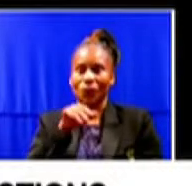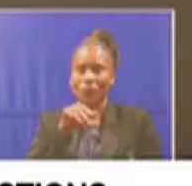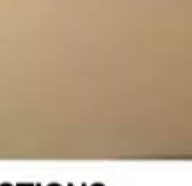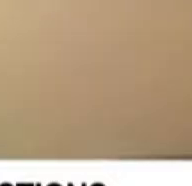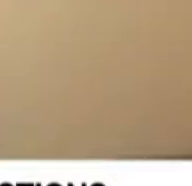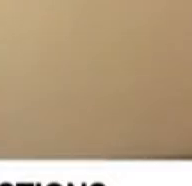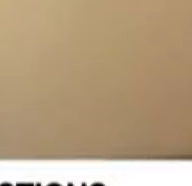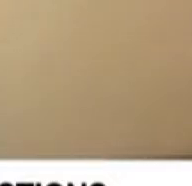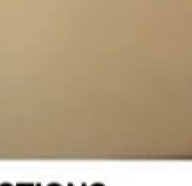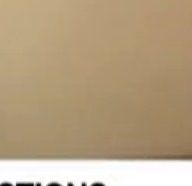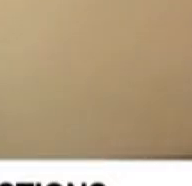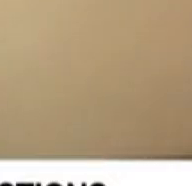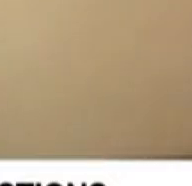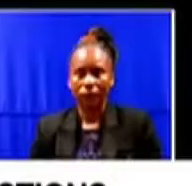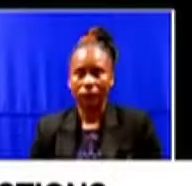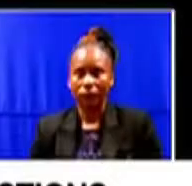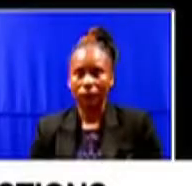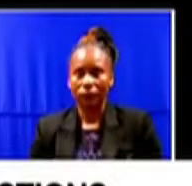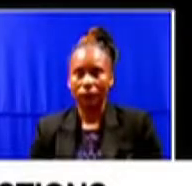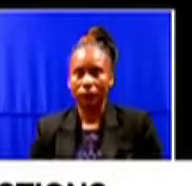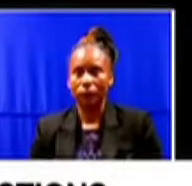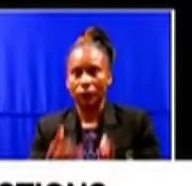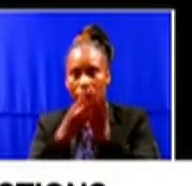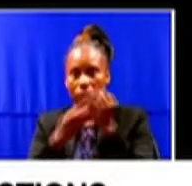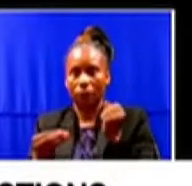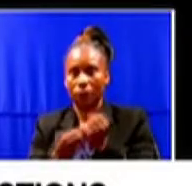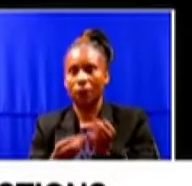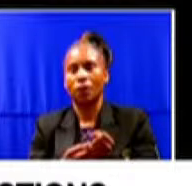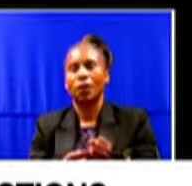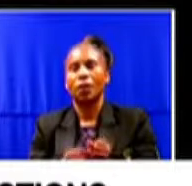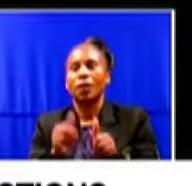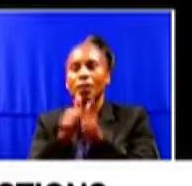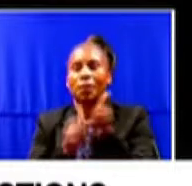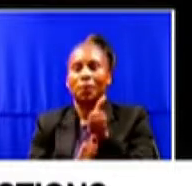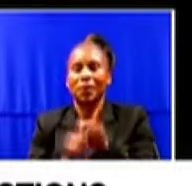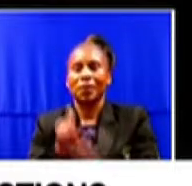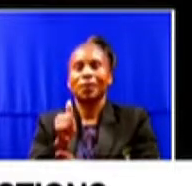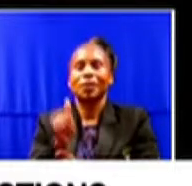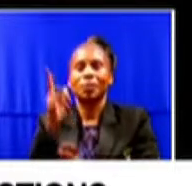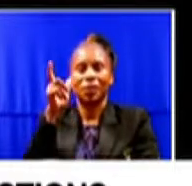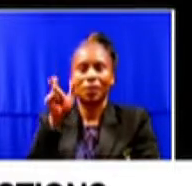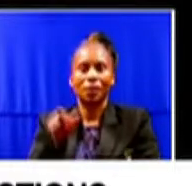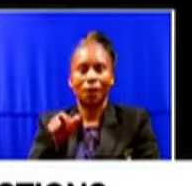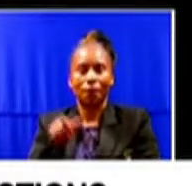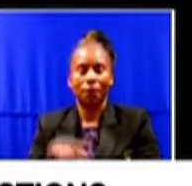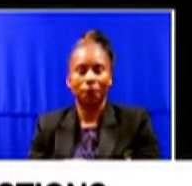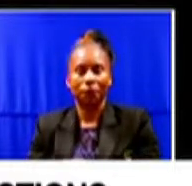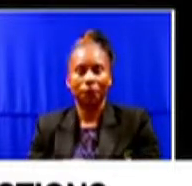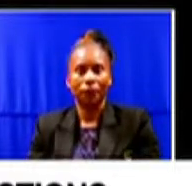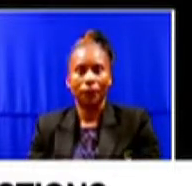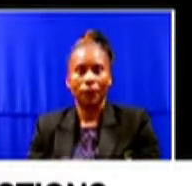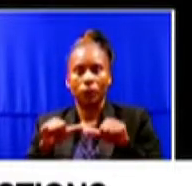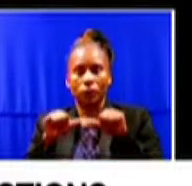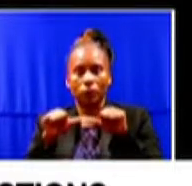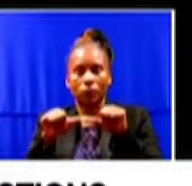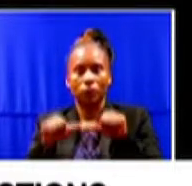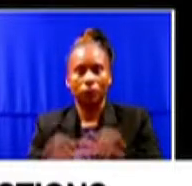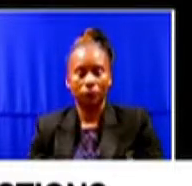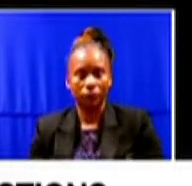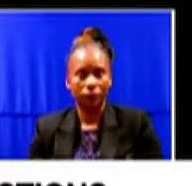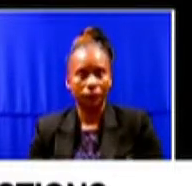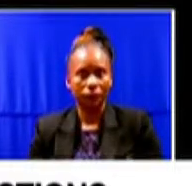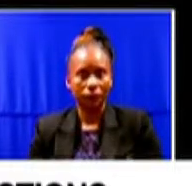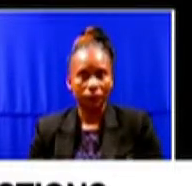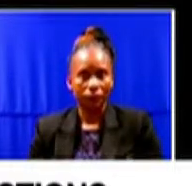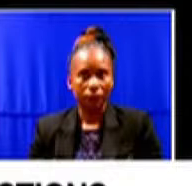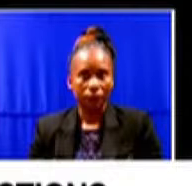Ngiyarhoqisa Deputy Speaker. Ngiyabonga ngoba uhlonipha indlu. Yeah. Qhubeka ke. So,